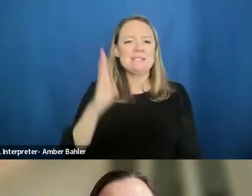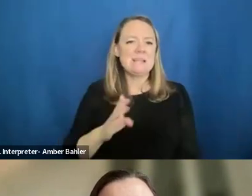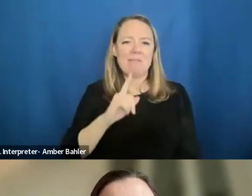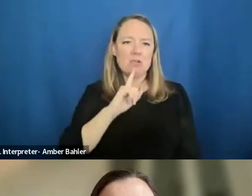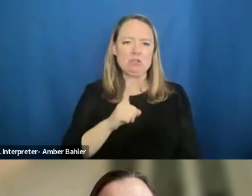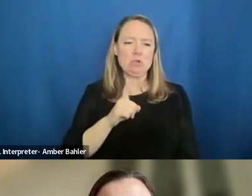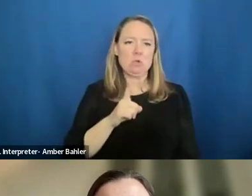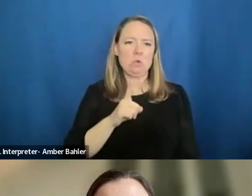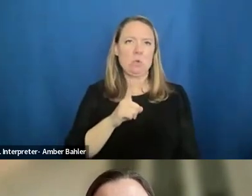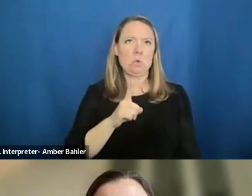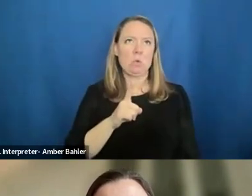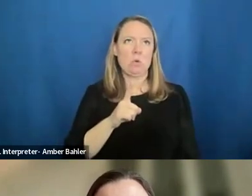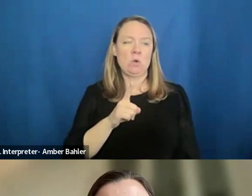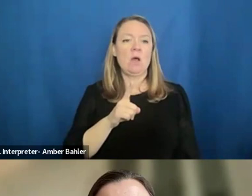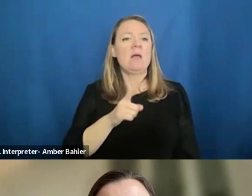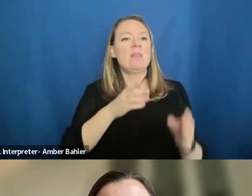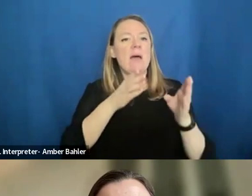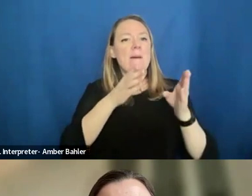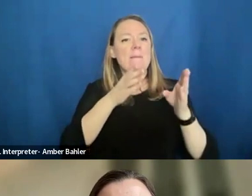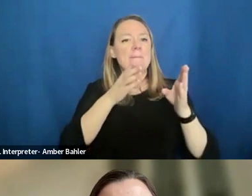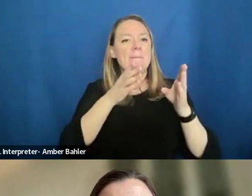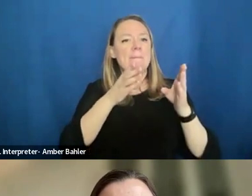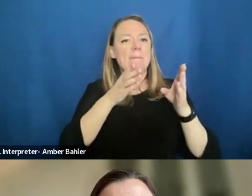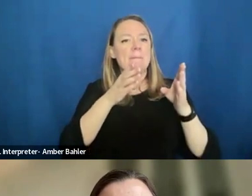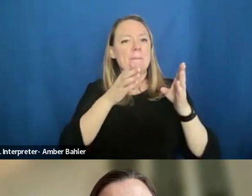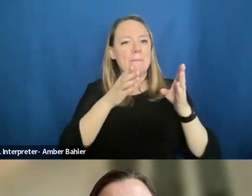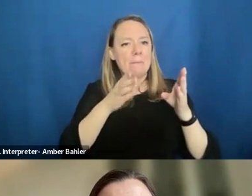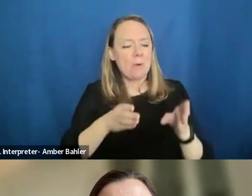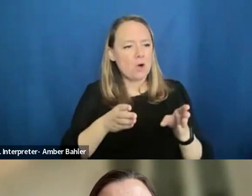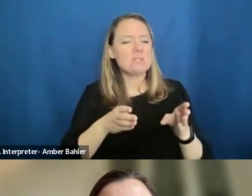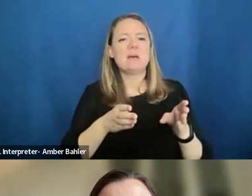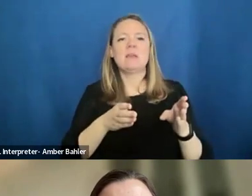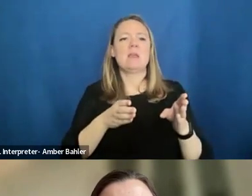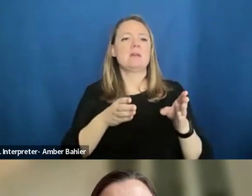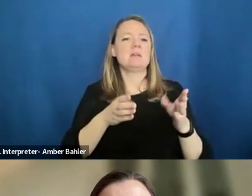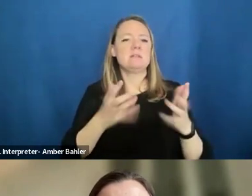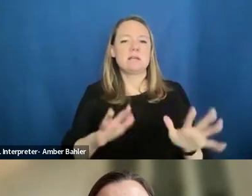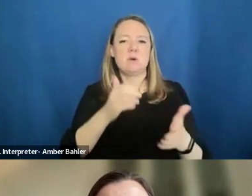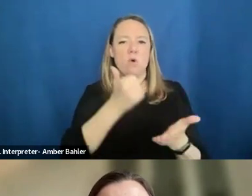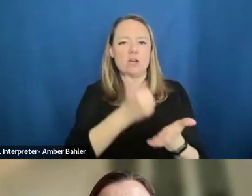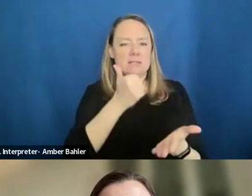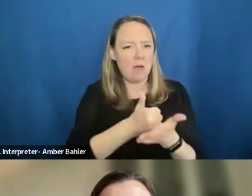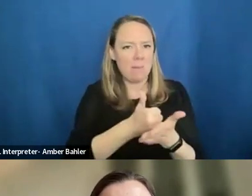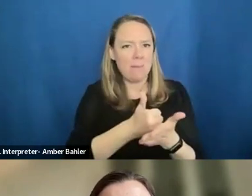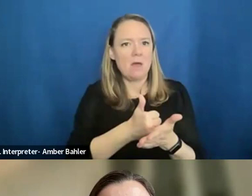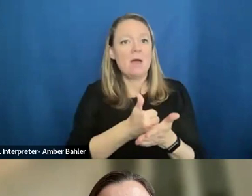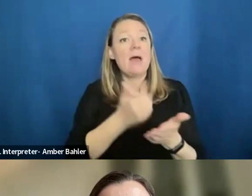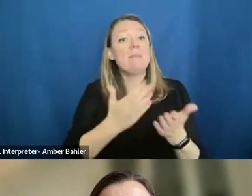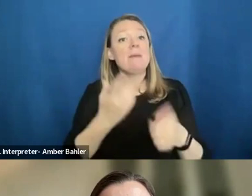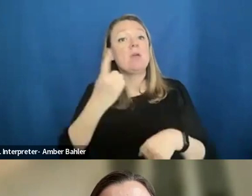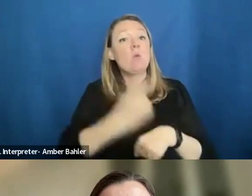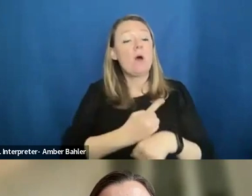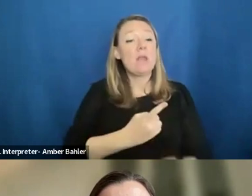in time that a person in active addiction has zero interest in getting help. That's never the case. It might be 1%, and then the next day it might